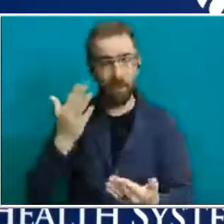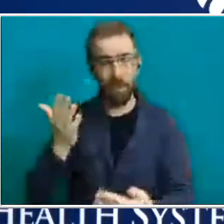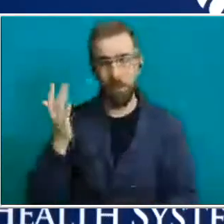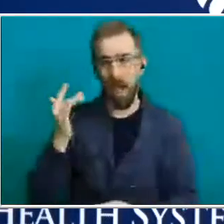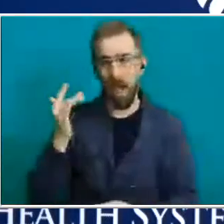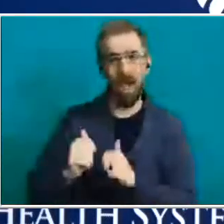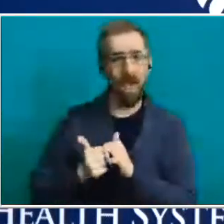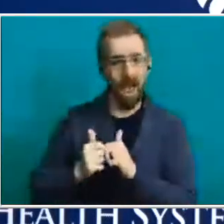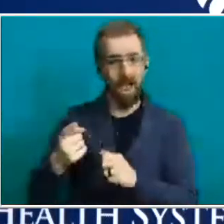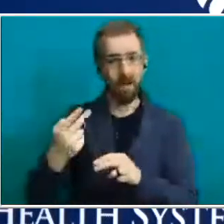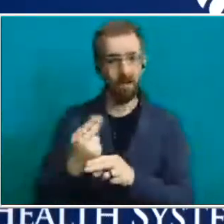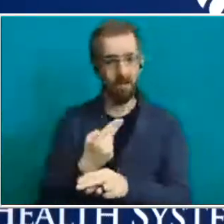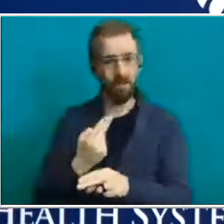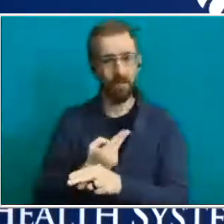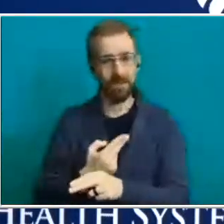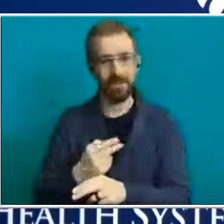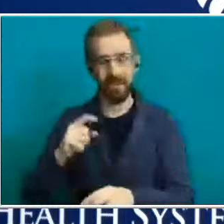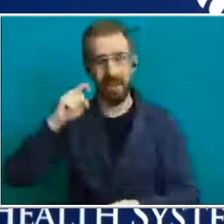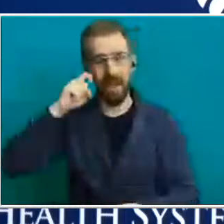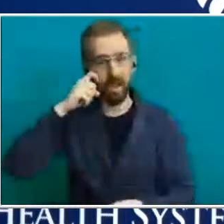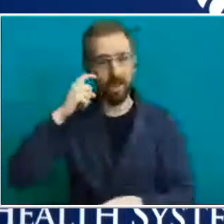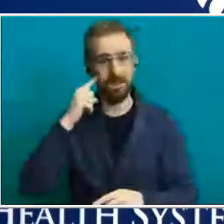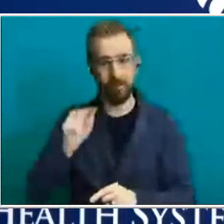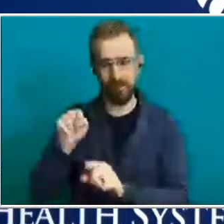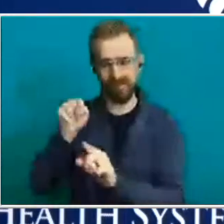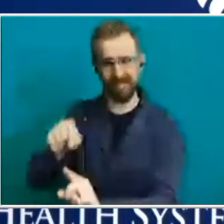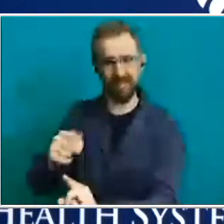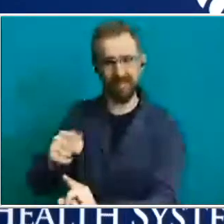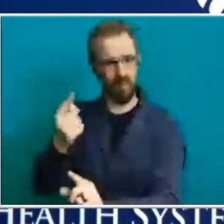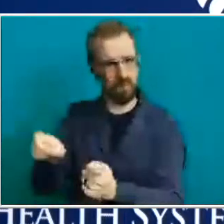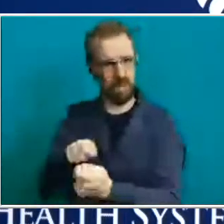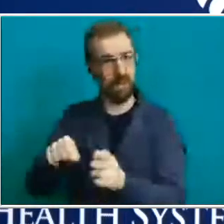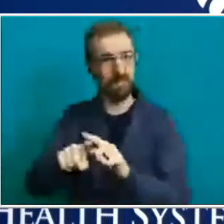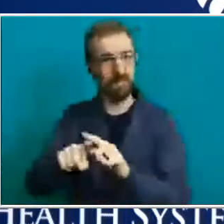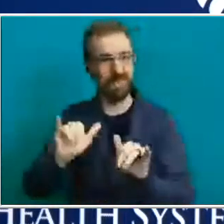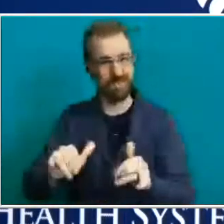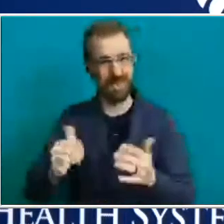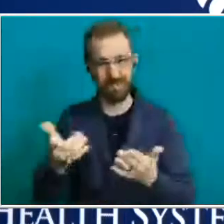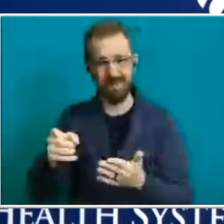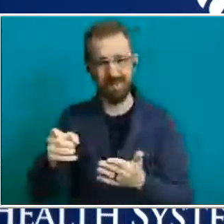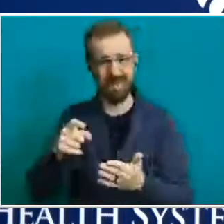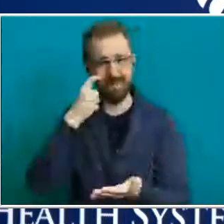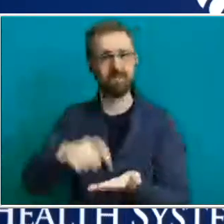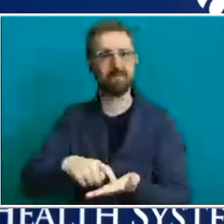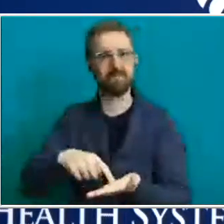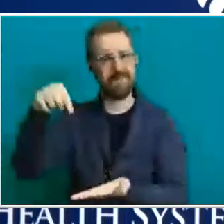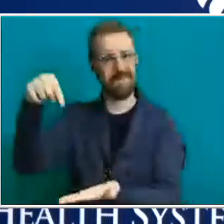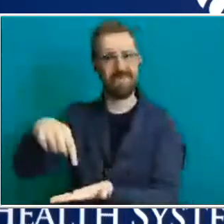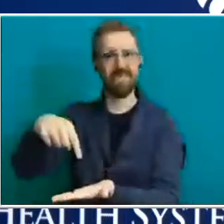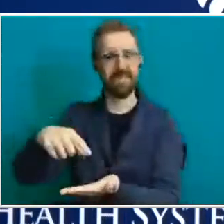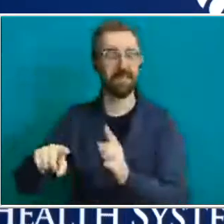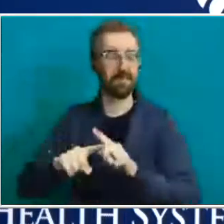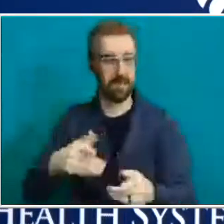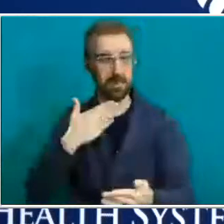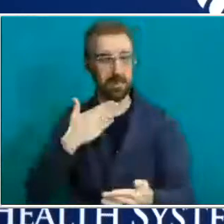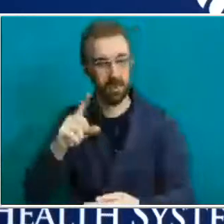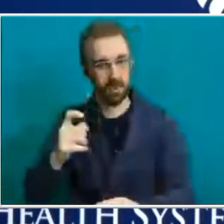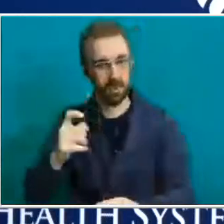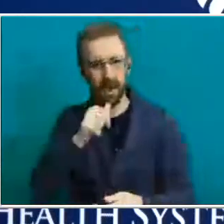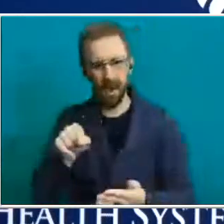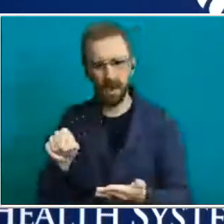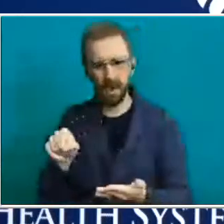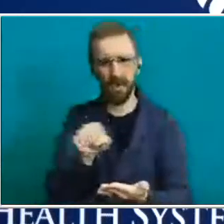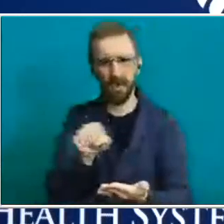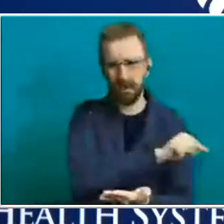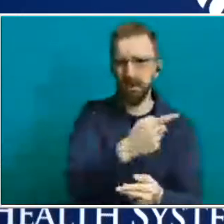use just the onions for that, but obviously that's kind of what they found. But I think that's a good question. Why not other products? Because they do use probably